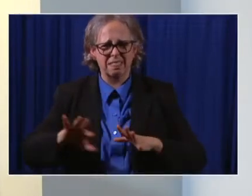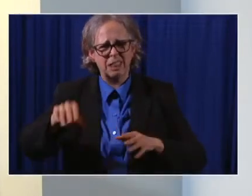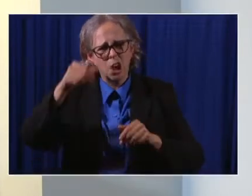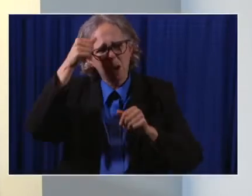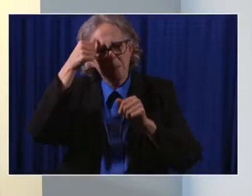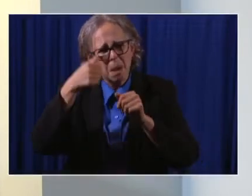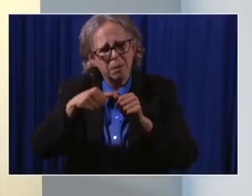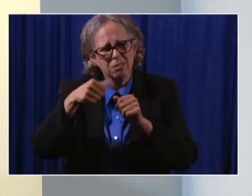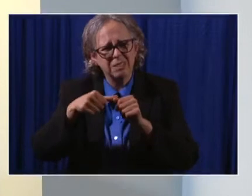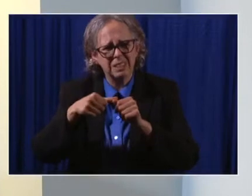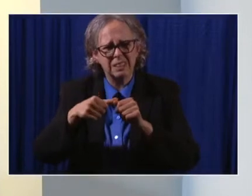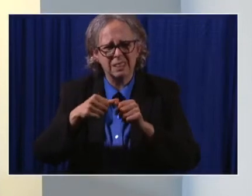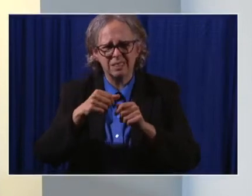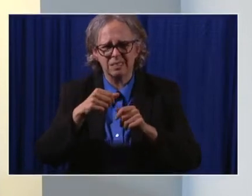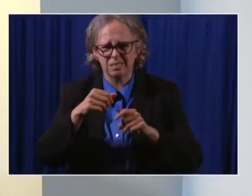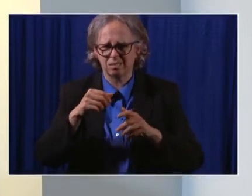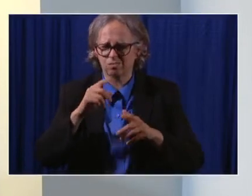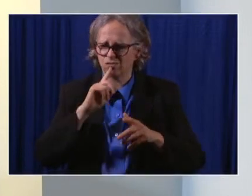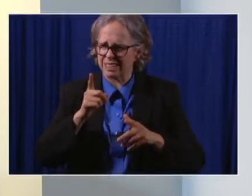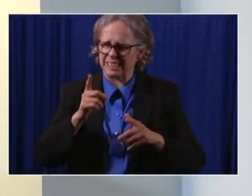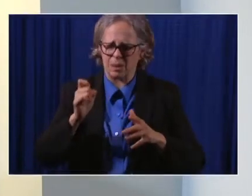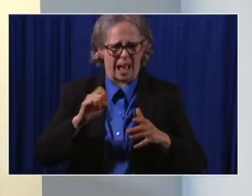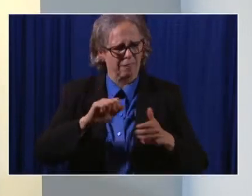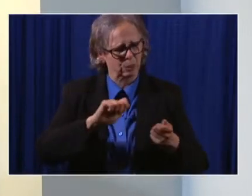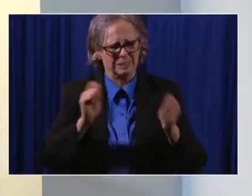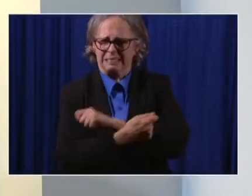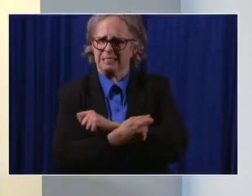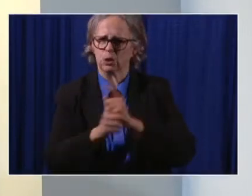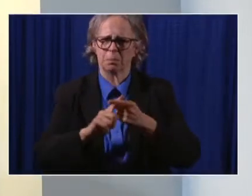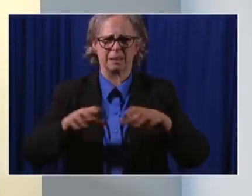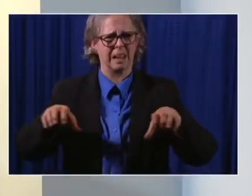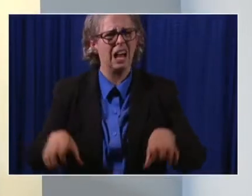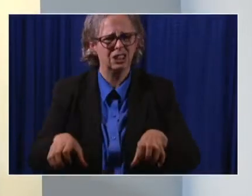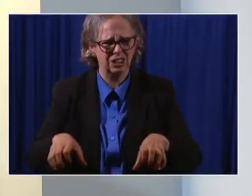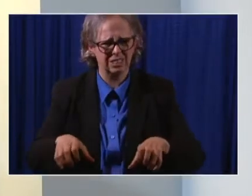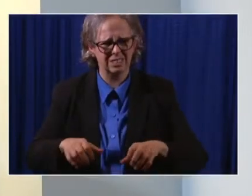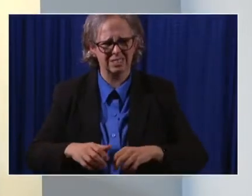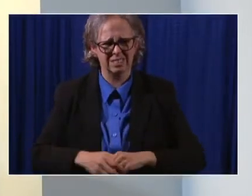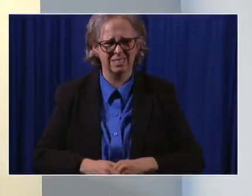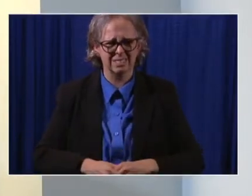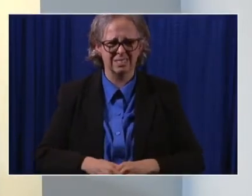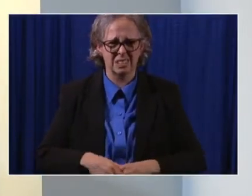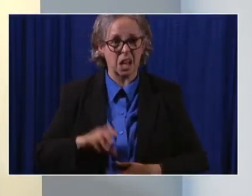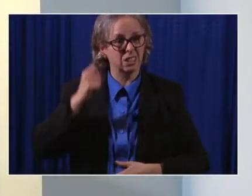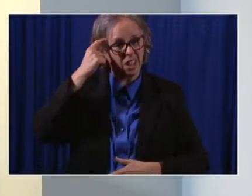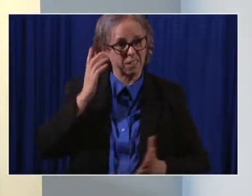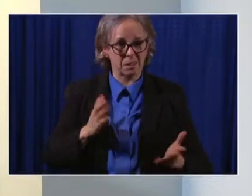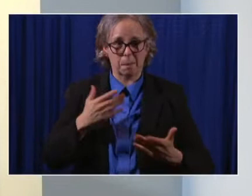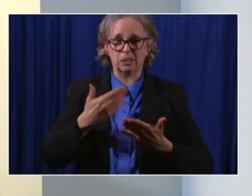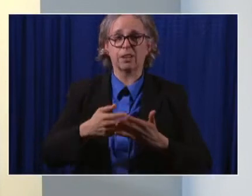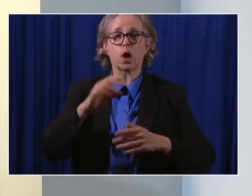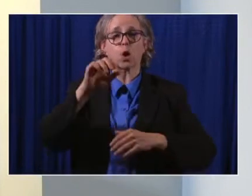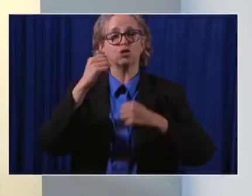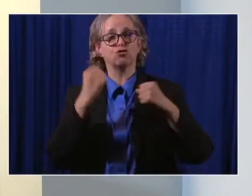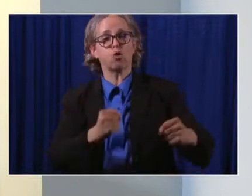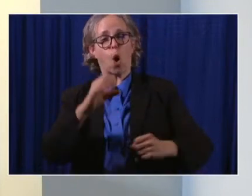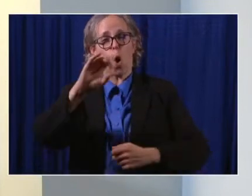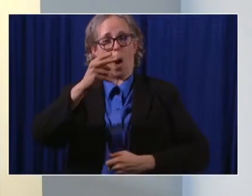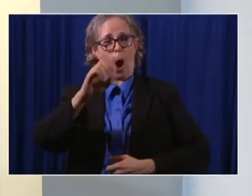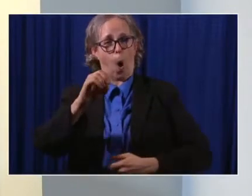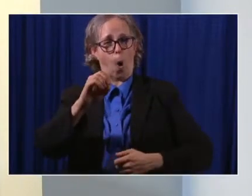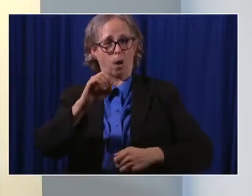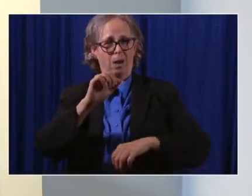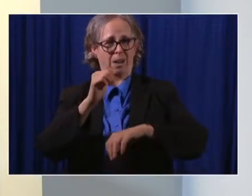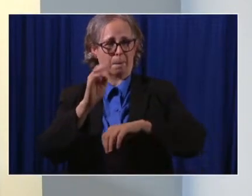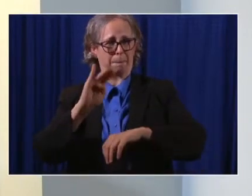done. And the Strong Ohio Plan, which the governor mentioned, has many components. But the